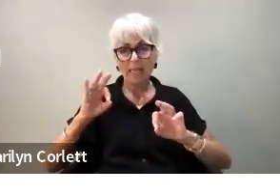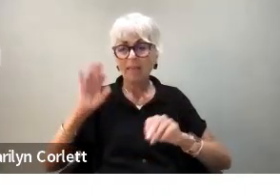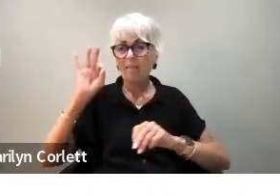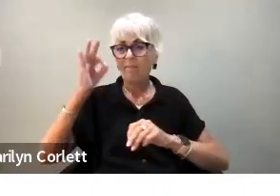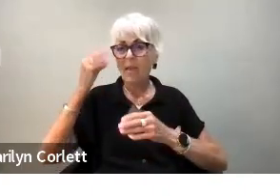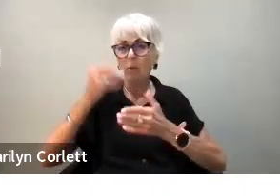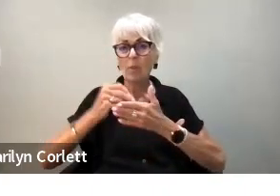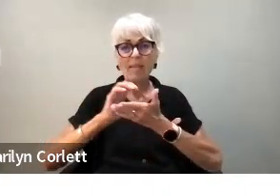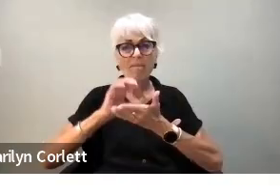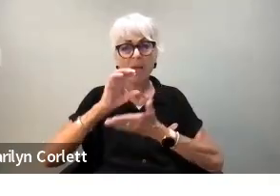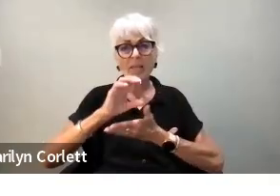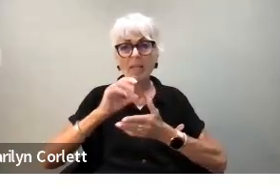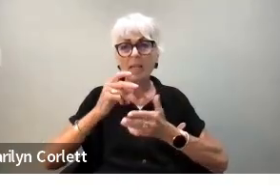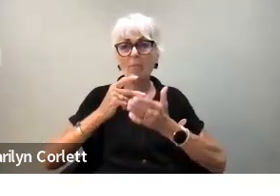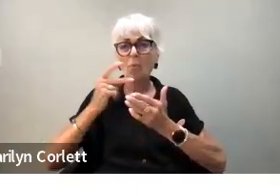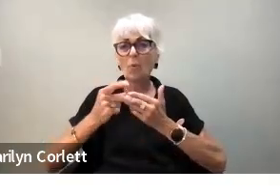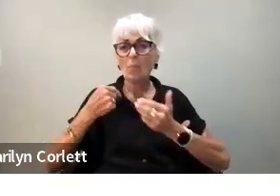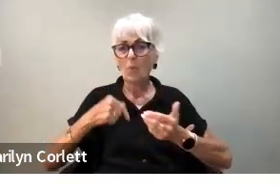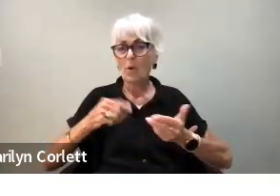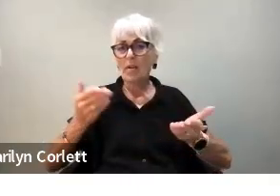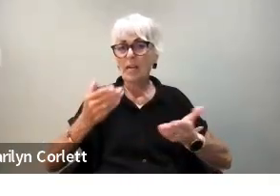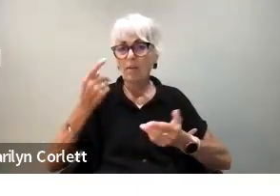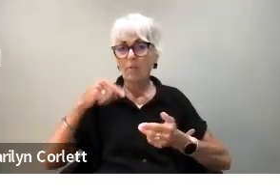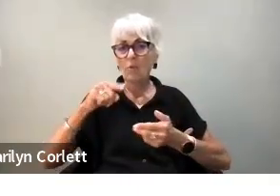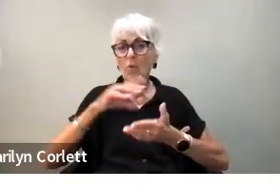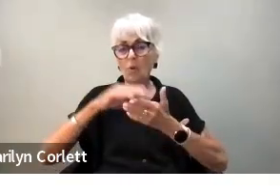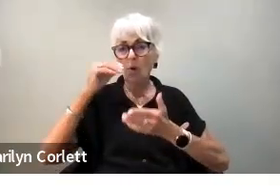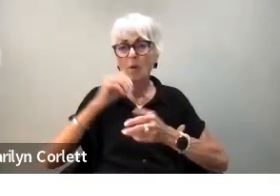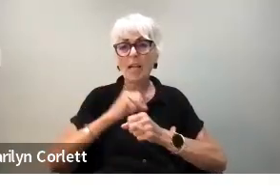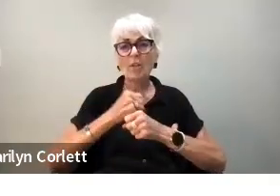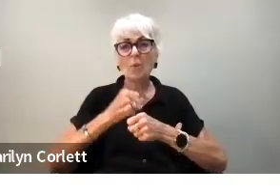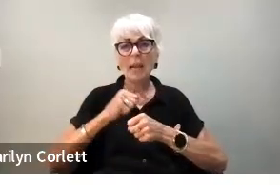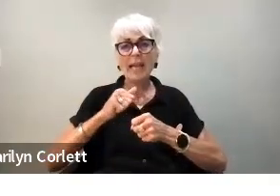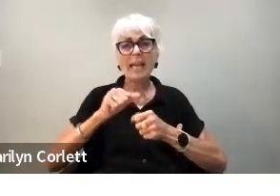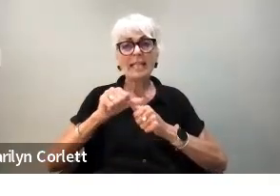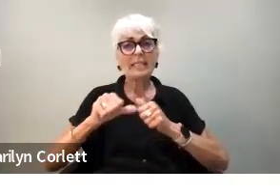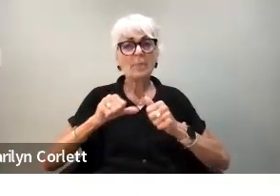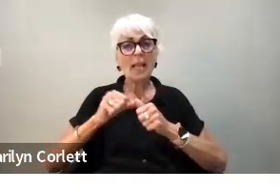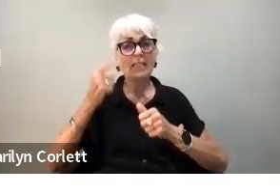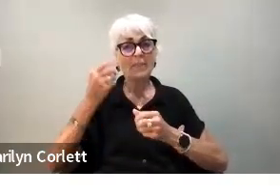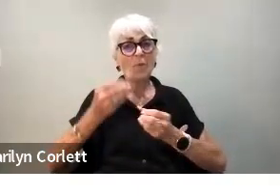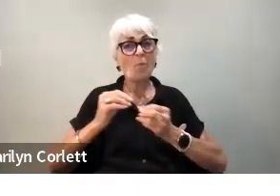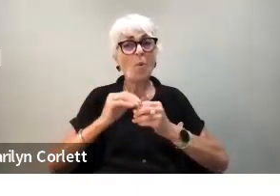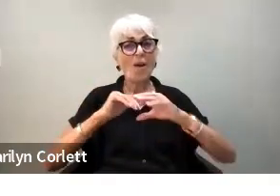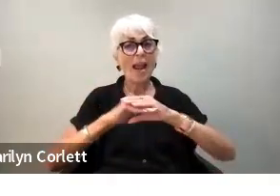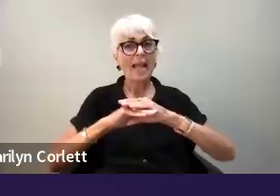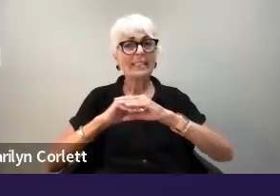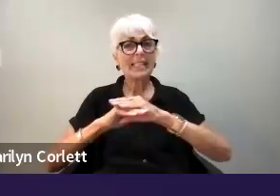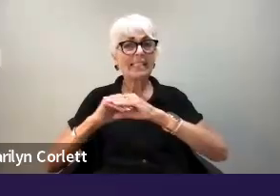program, and we're here for you to learn and create a space for more access to AT devices.